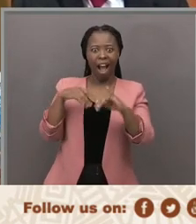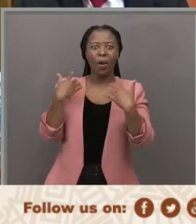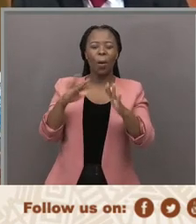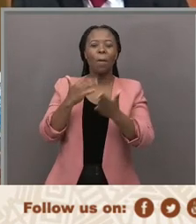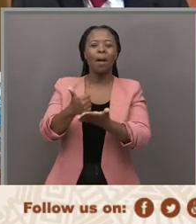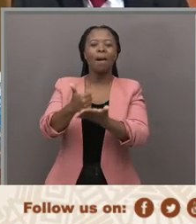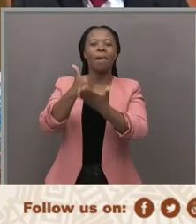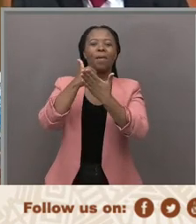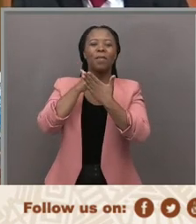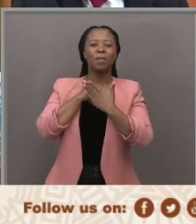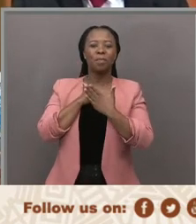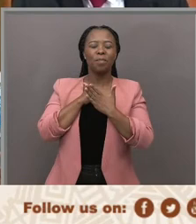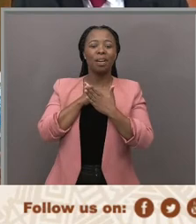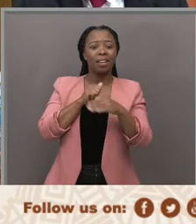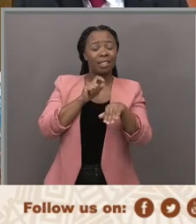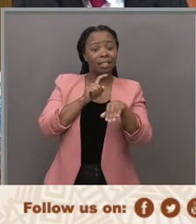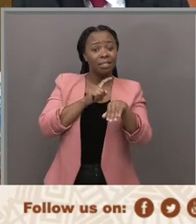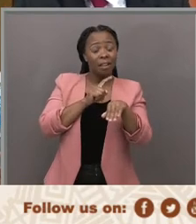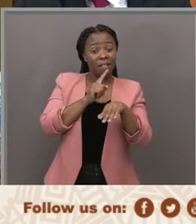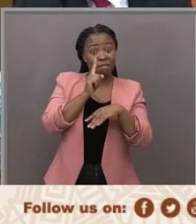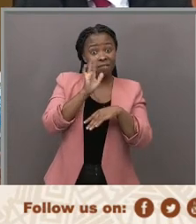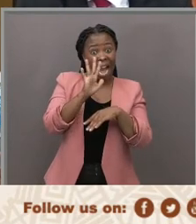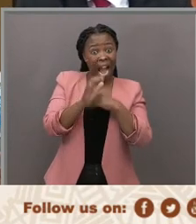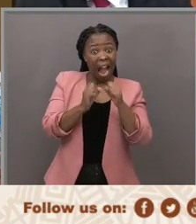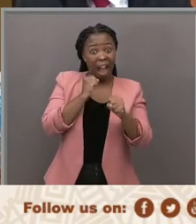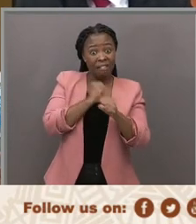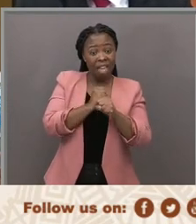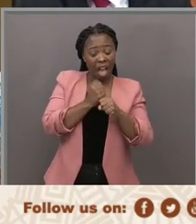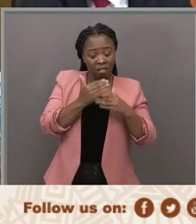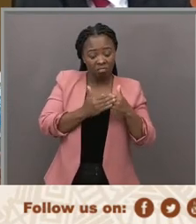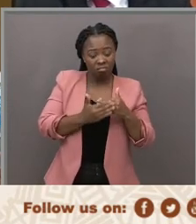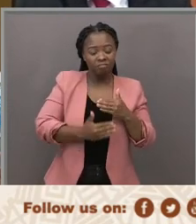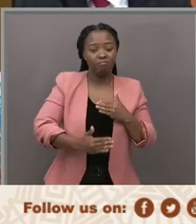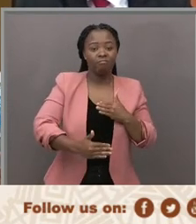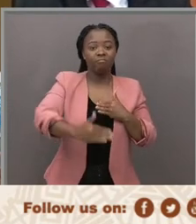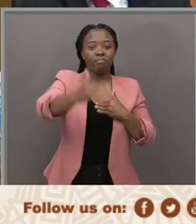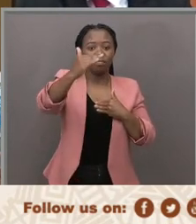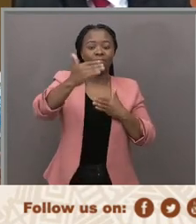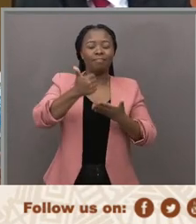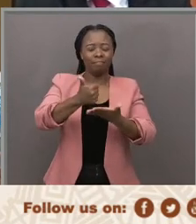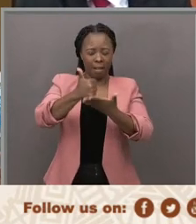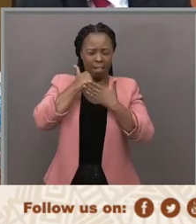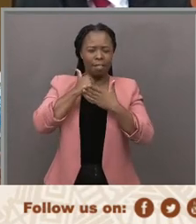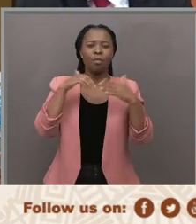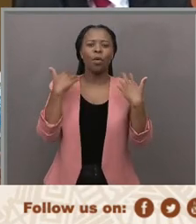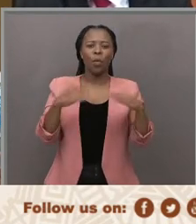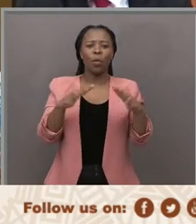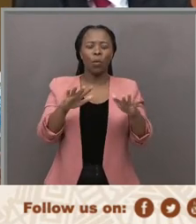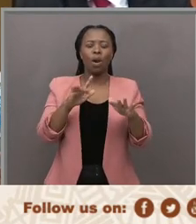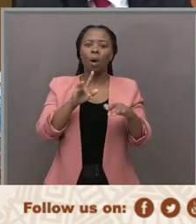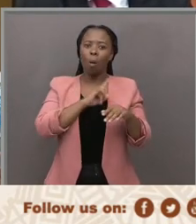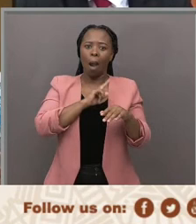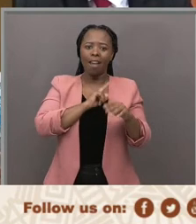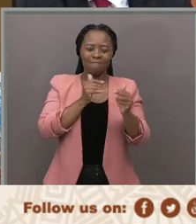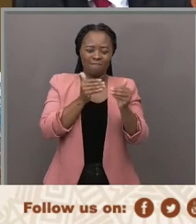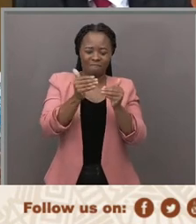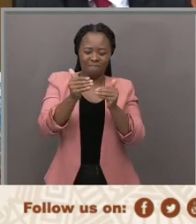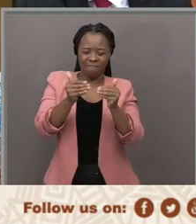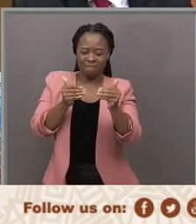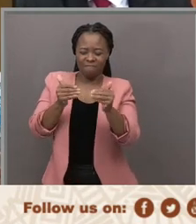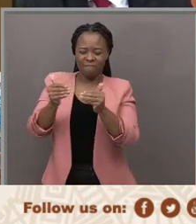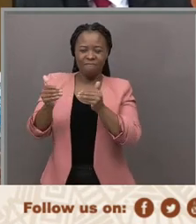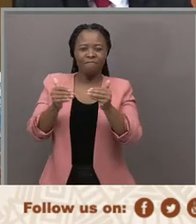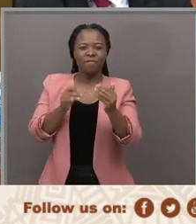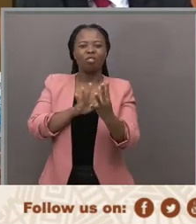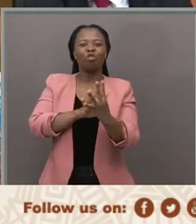a period of 5 years to deal with, to enhance clean governance in our province. The